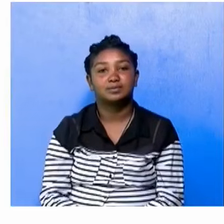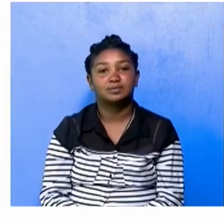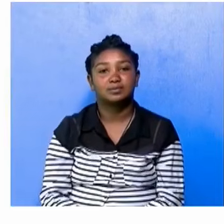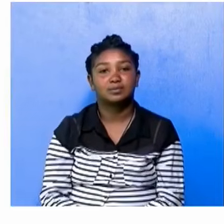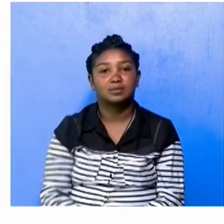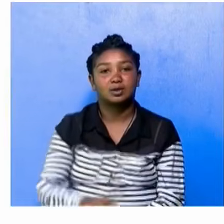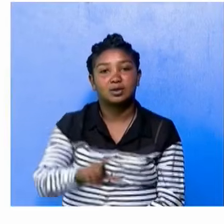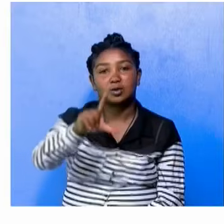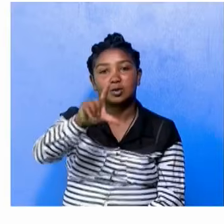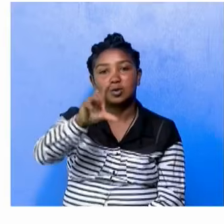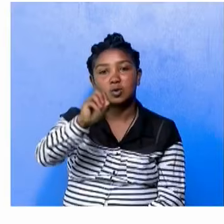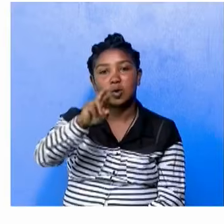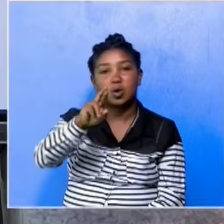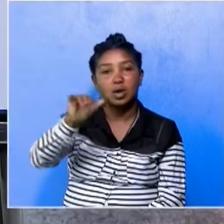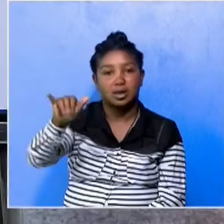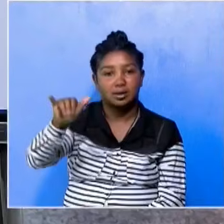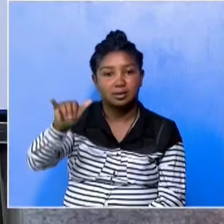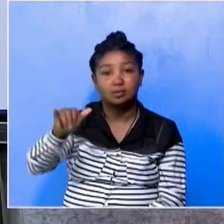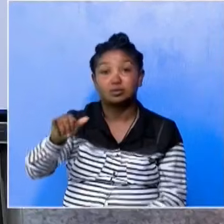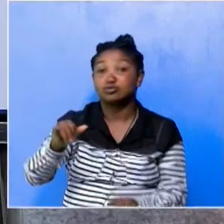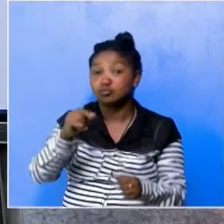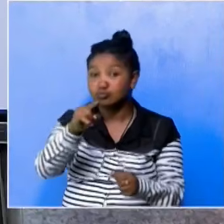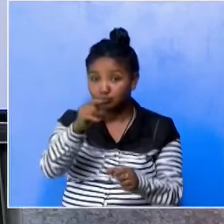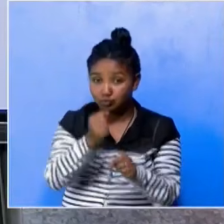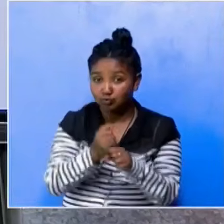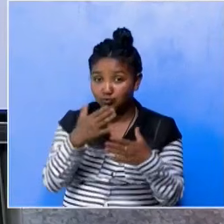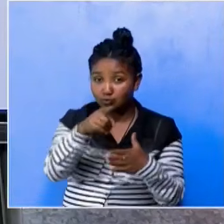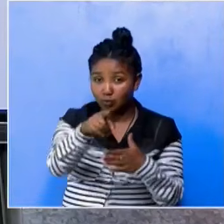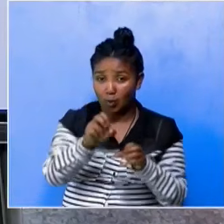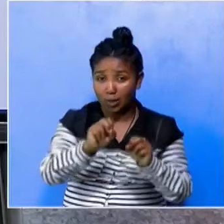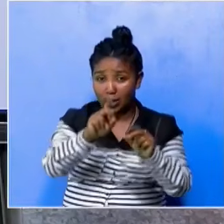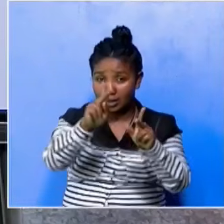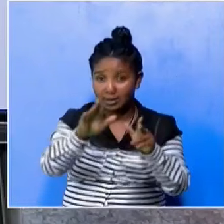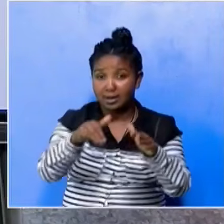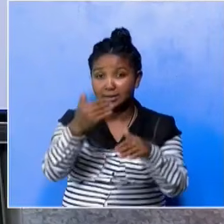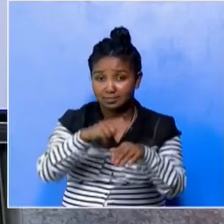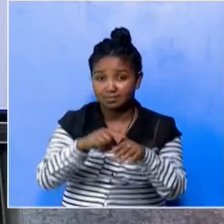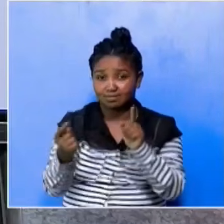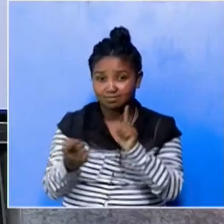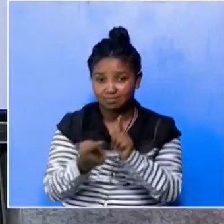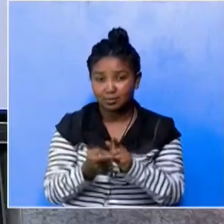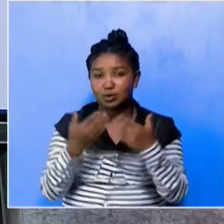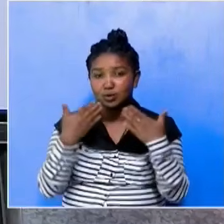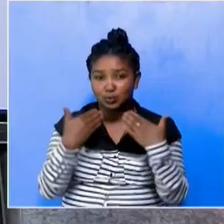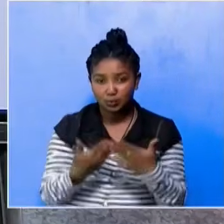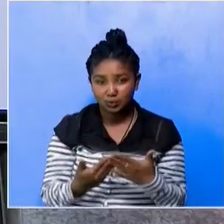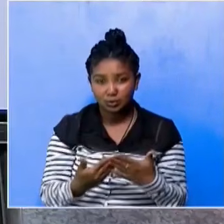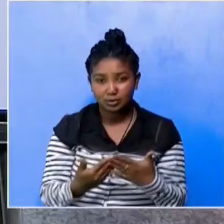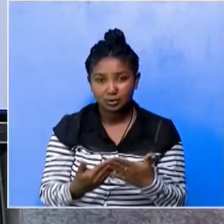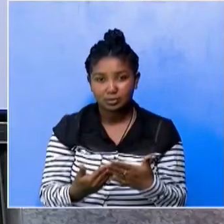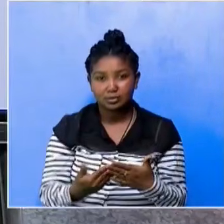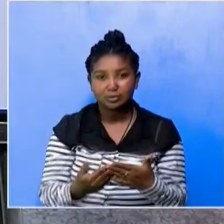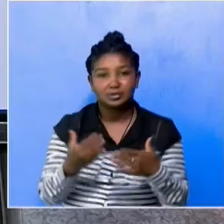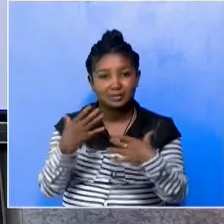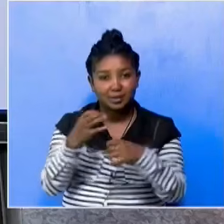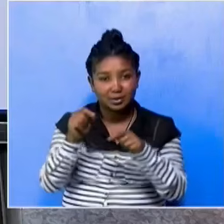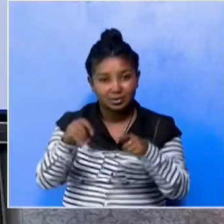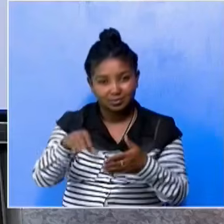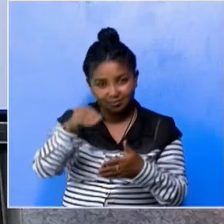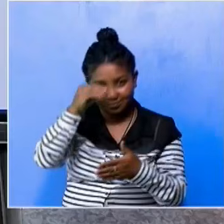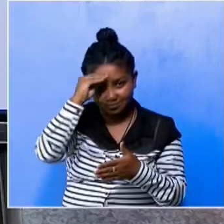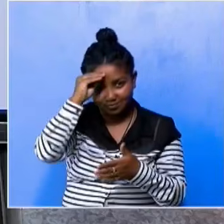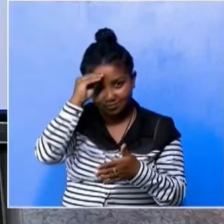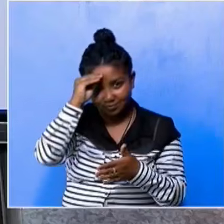Lorry. Do this one for the next class. Okay? Good. To summarize what we learned